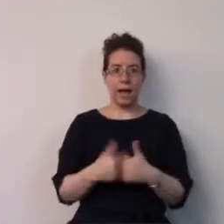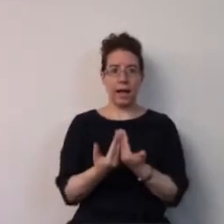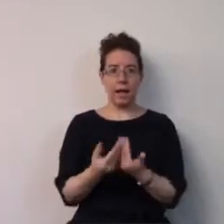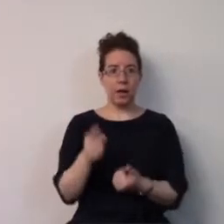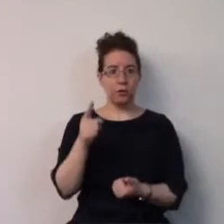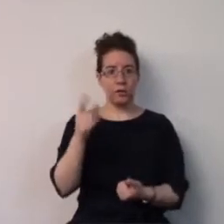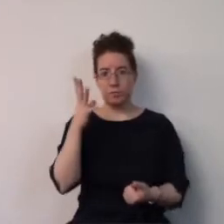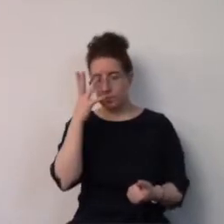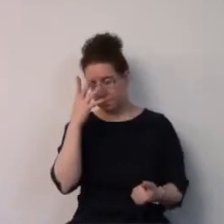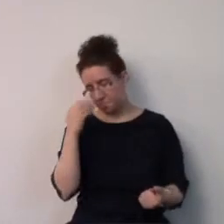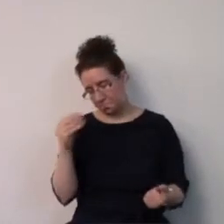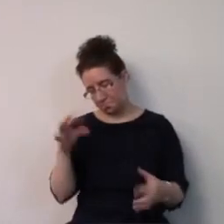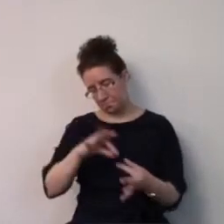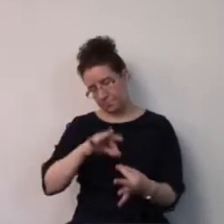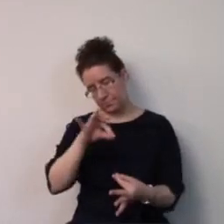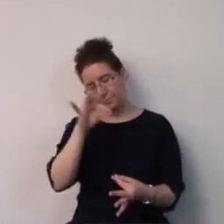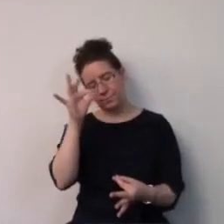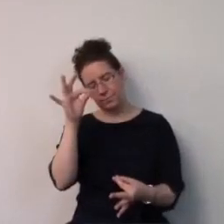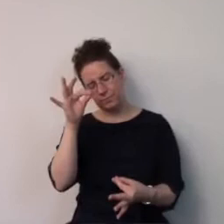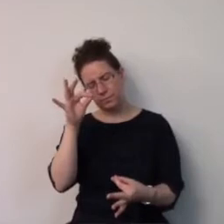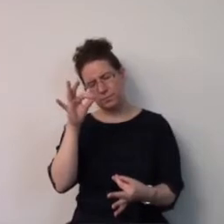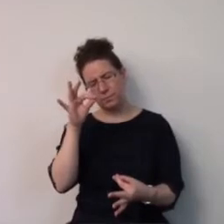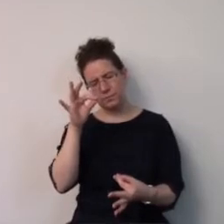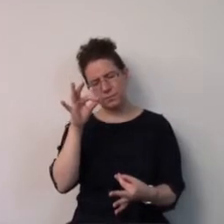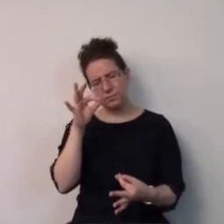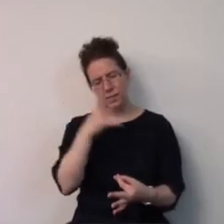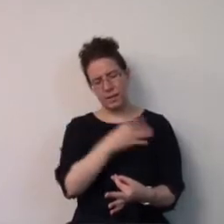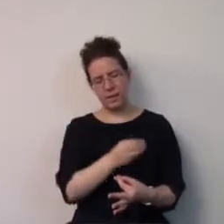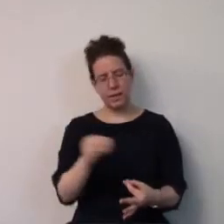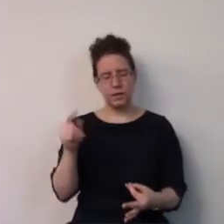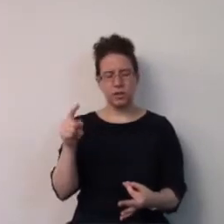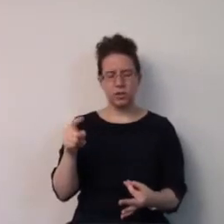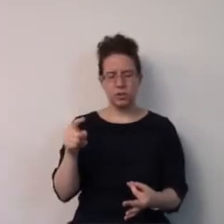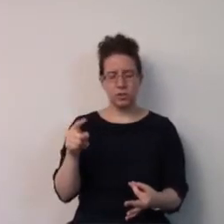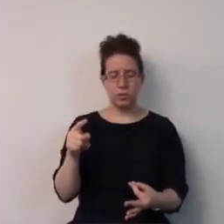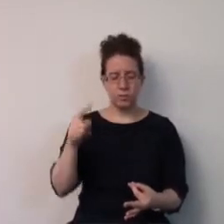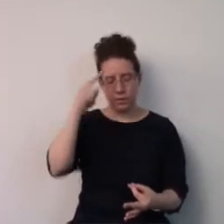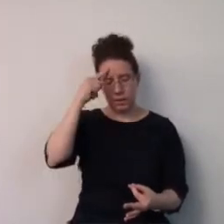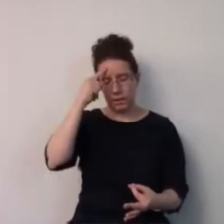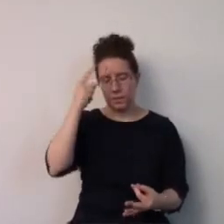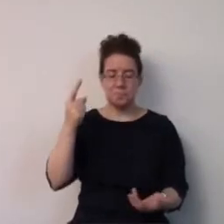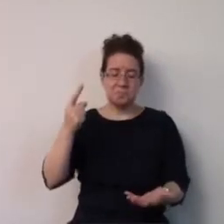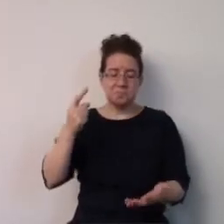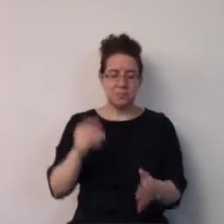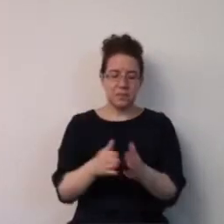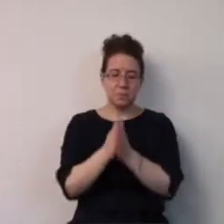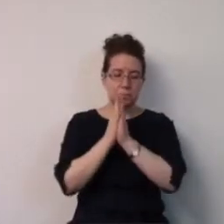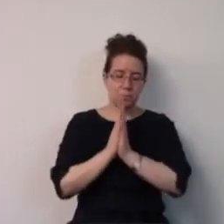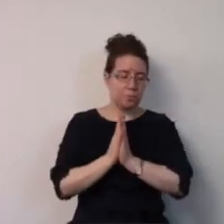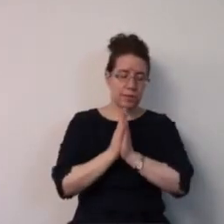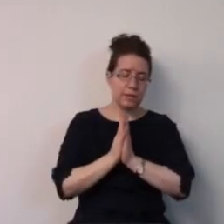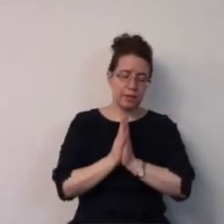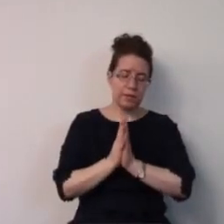and you determine, well, you know, prayer didn't get me anywhere. Jesus. I've not seen my prayers